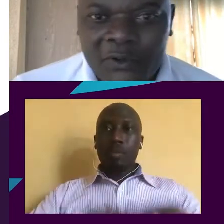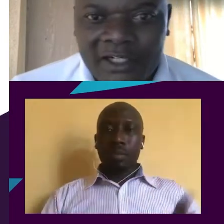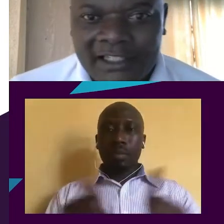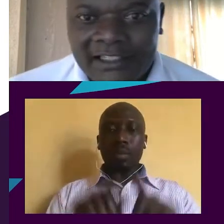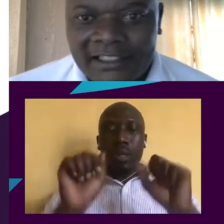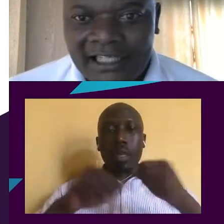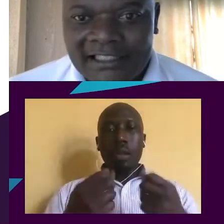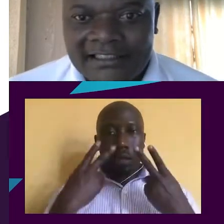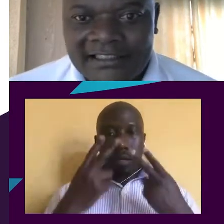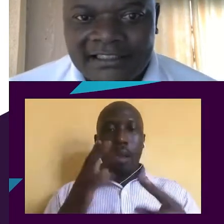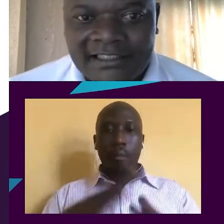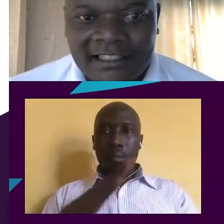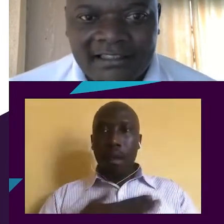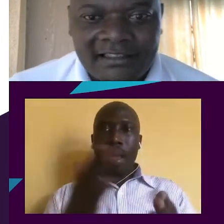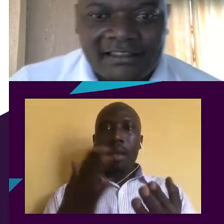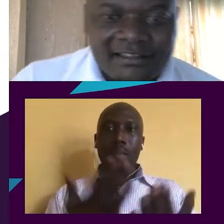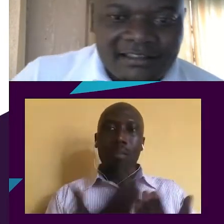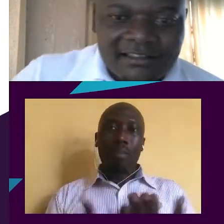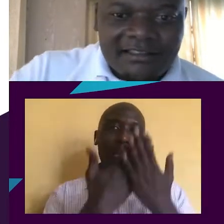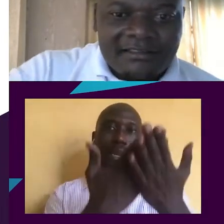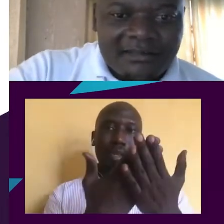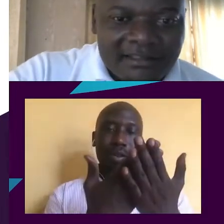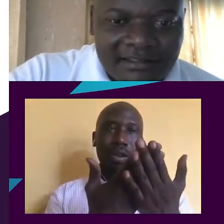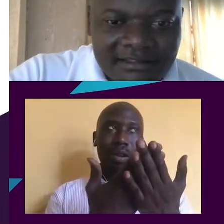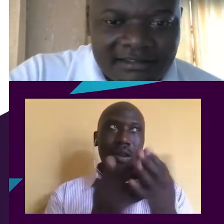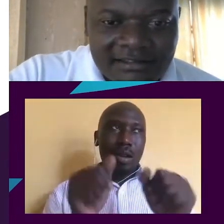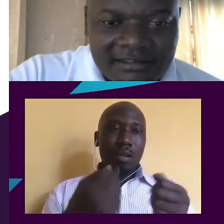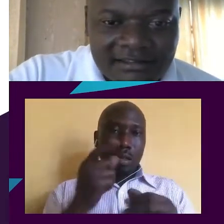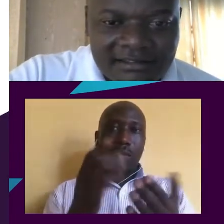don't know. I can't see it here.